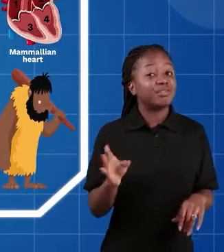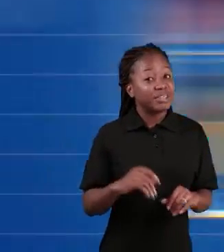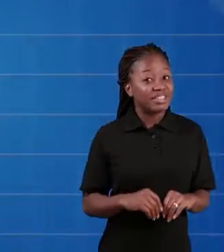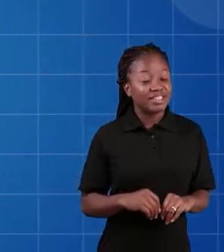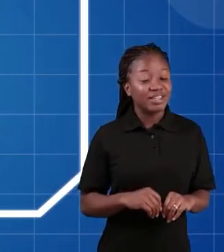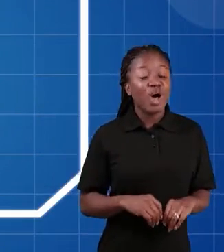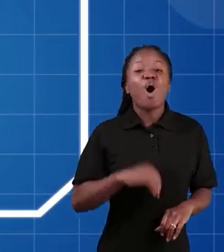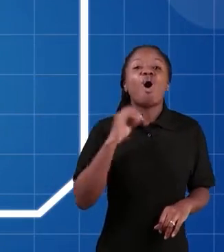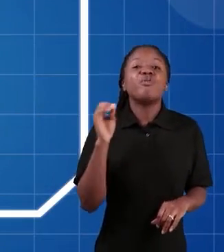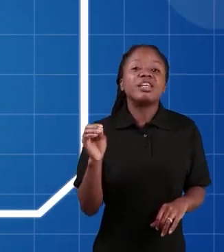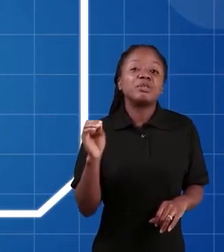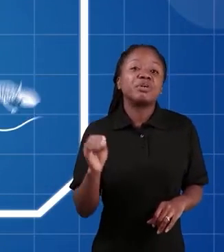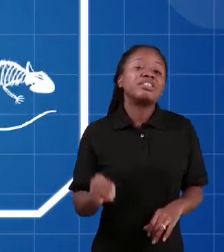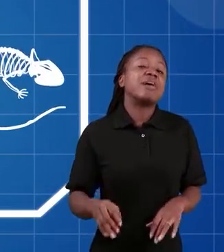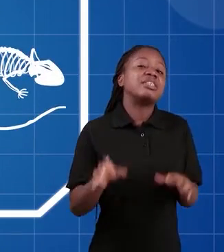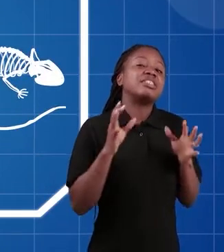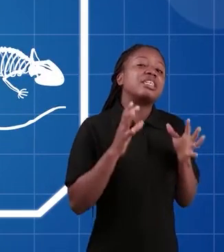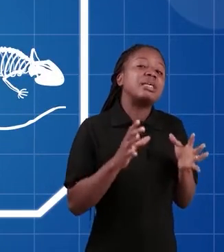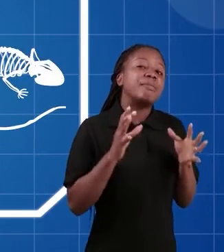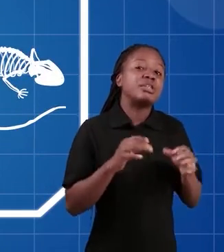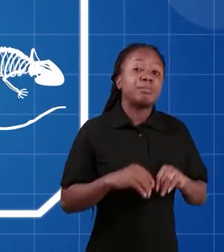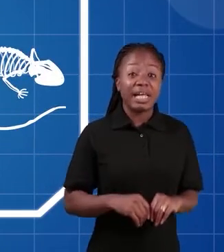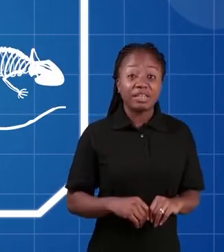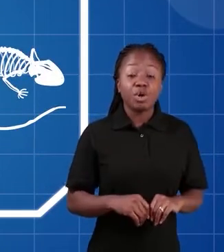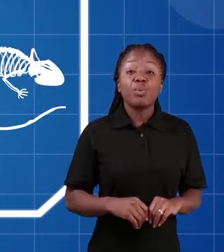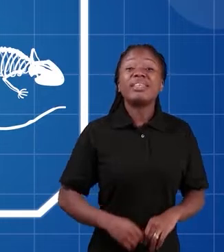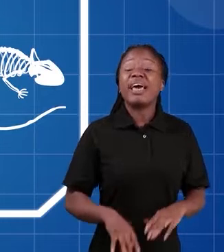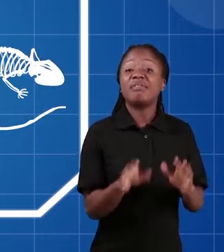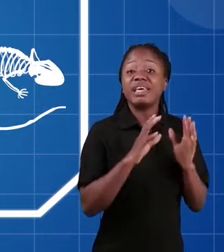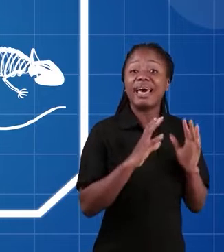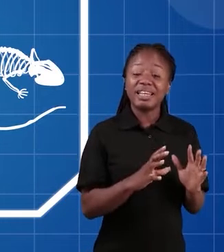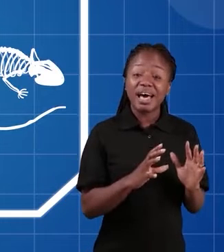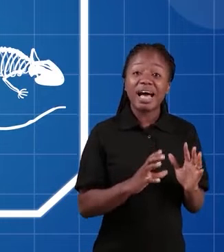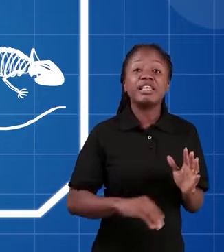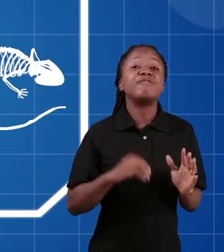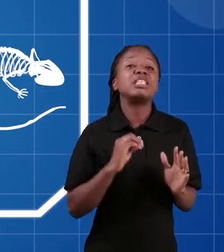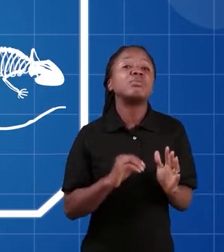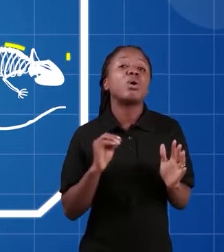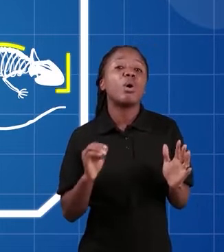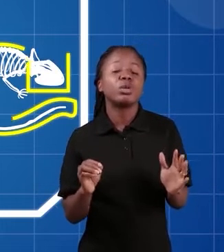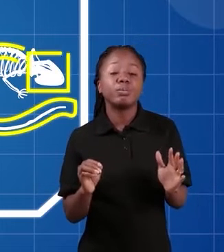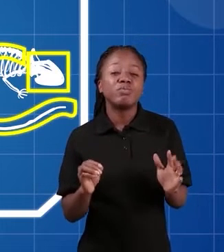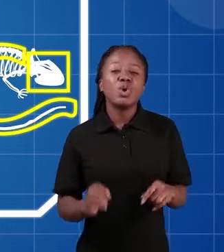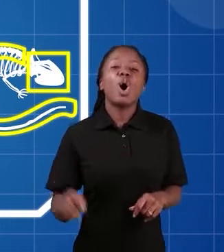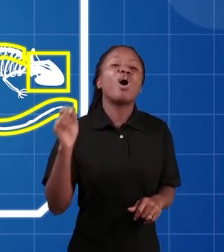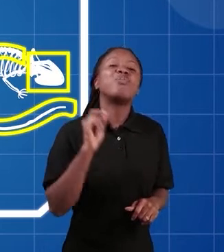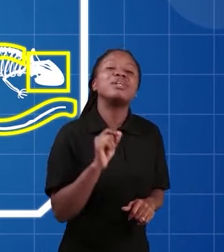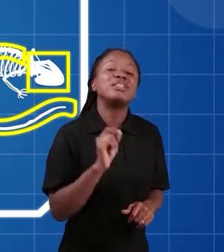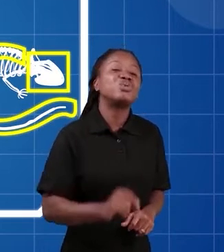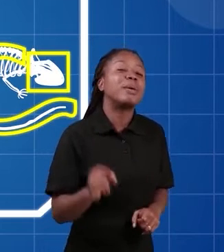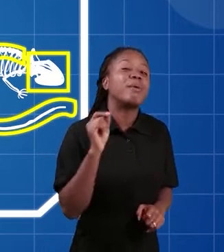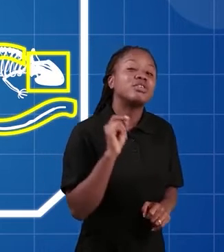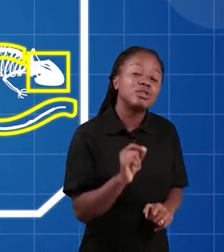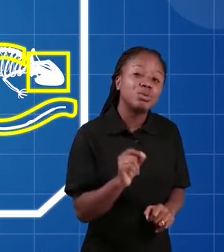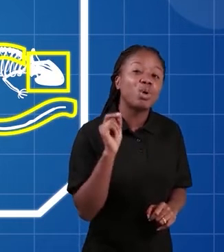Despite their differences, all vertebrates have a similar body plan where they have a head and a vertebral column, all